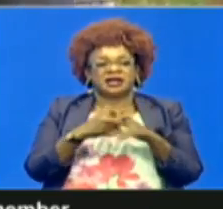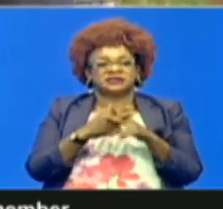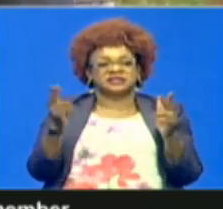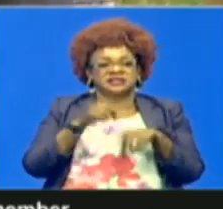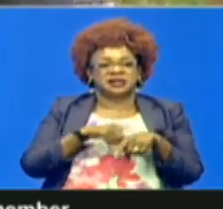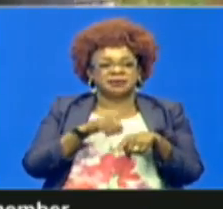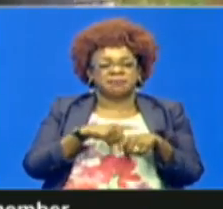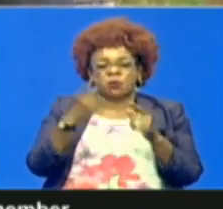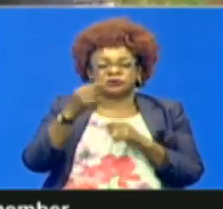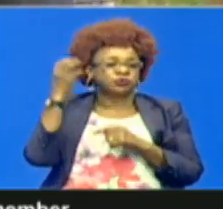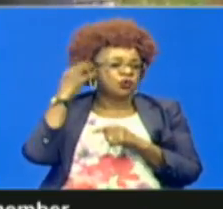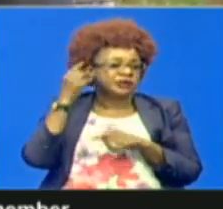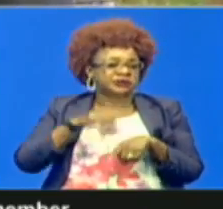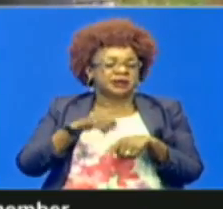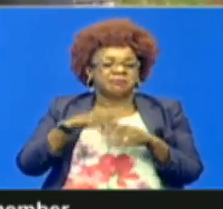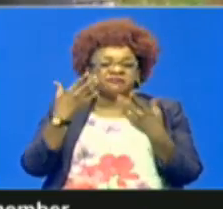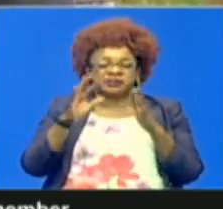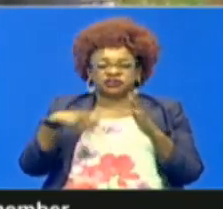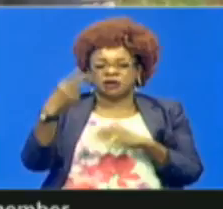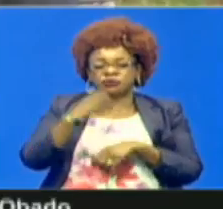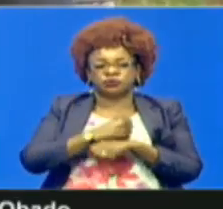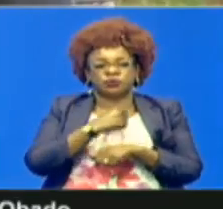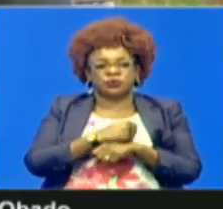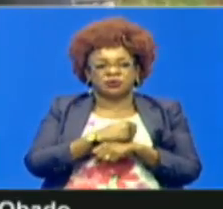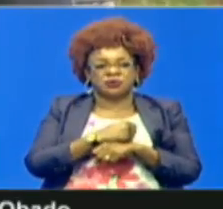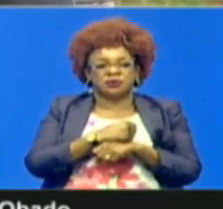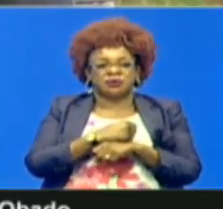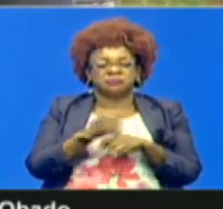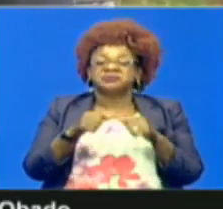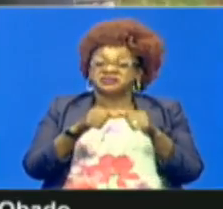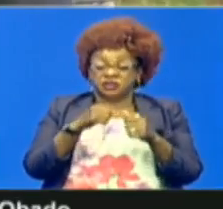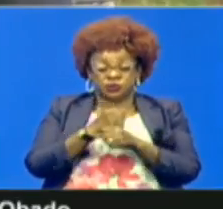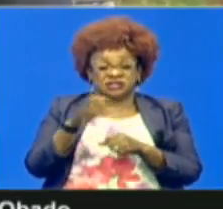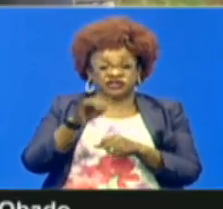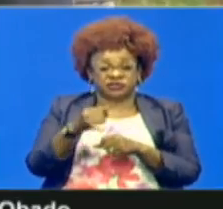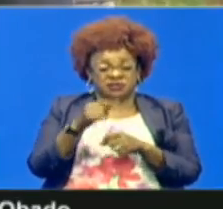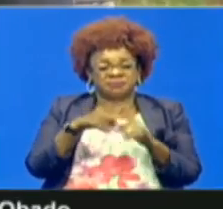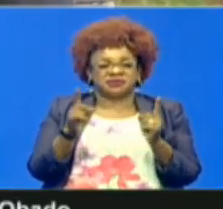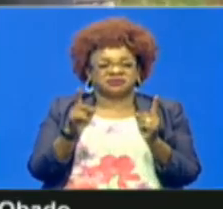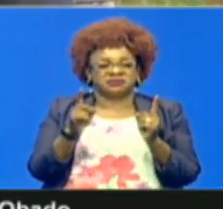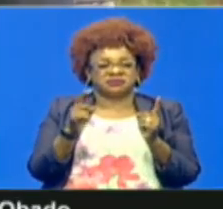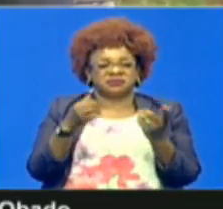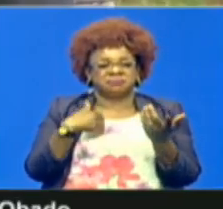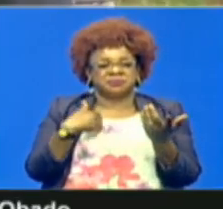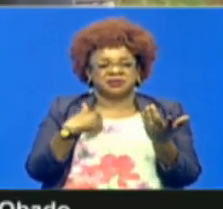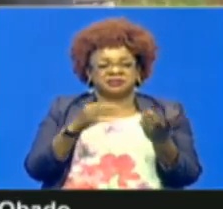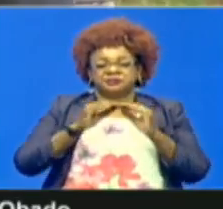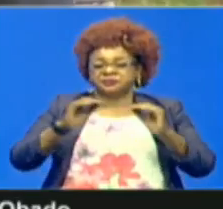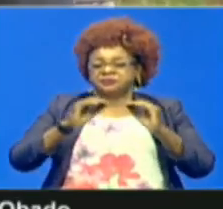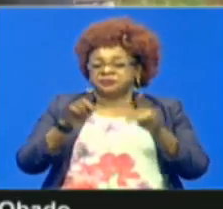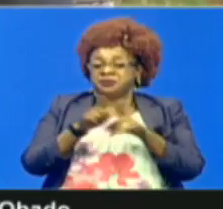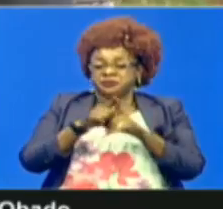went to college after high school. I was still doing DJing, but I went to teaching as a